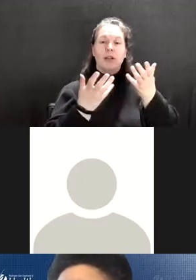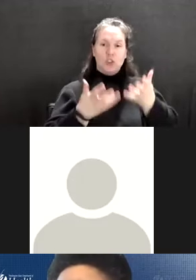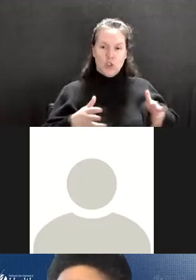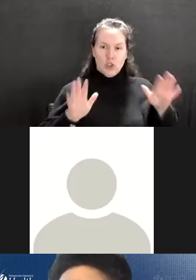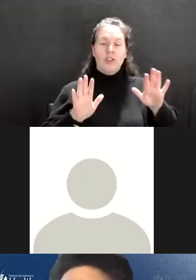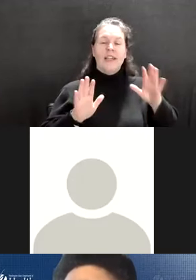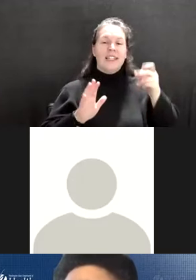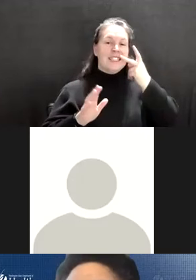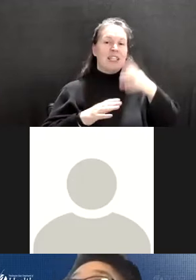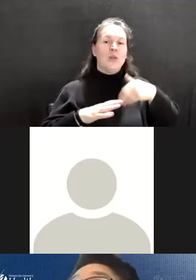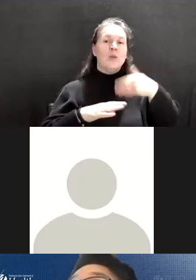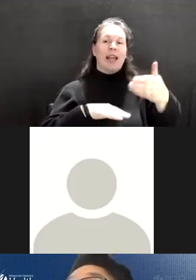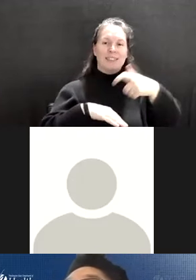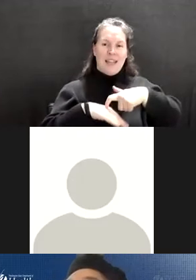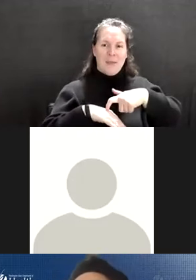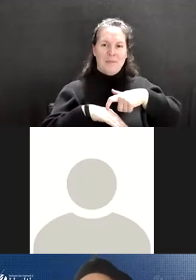see you next time.